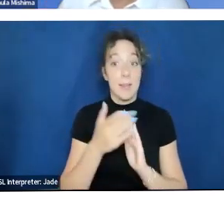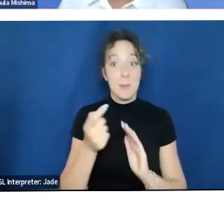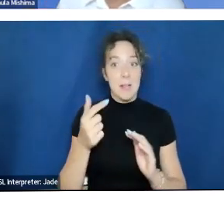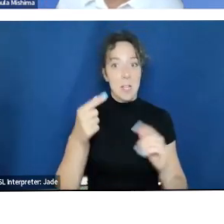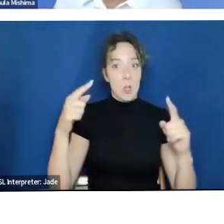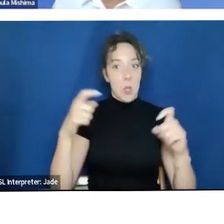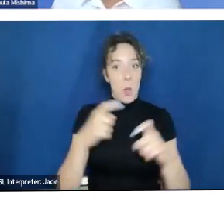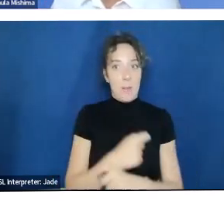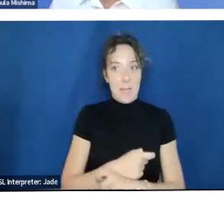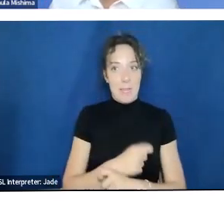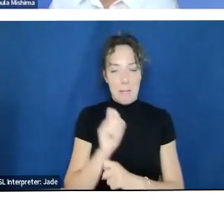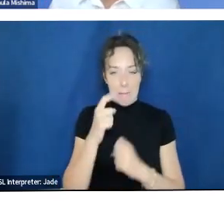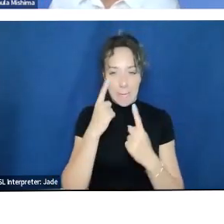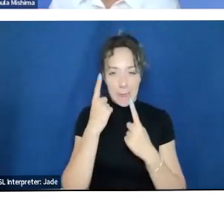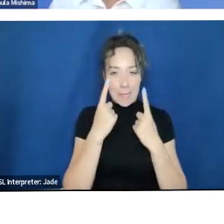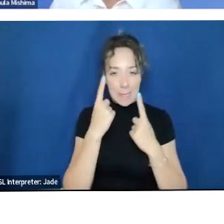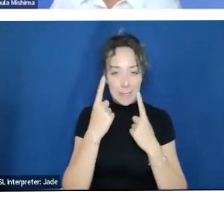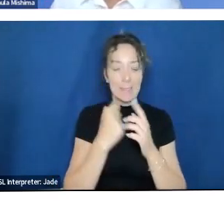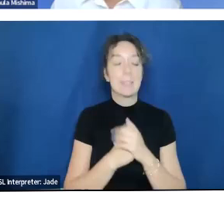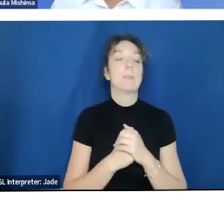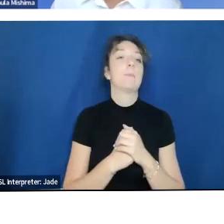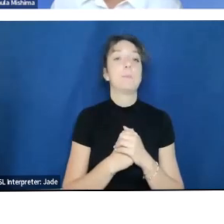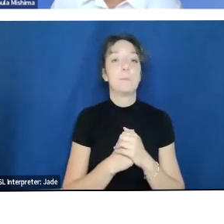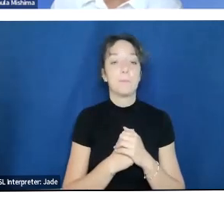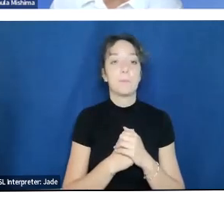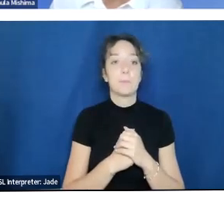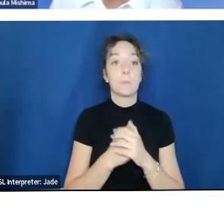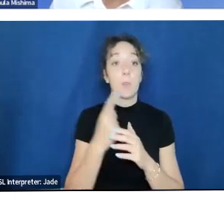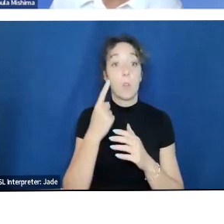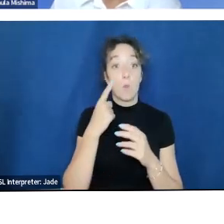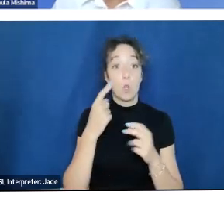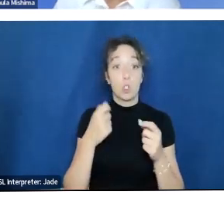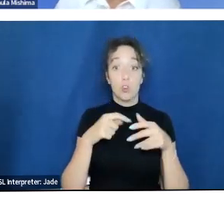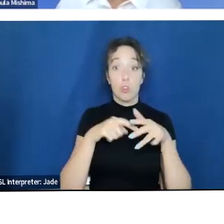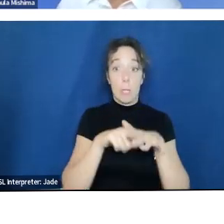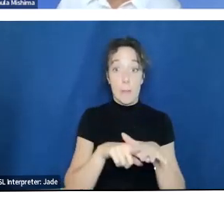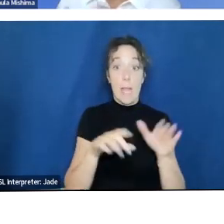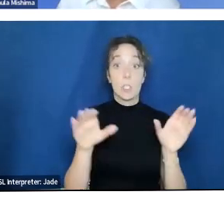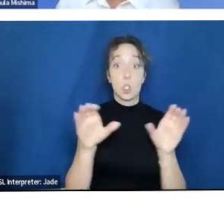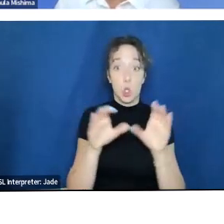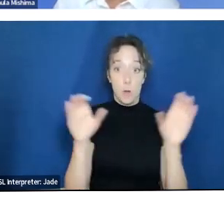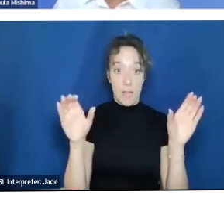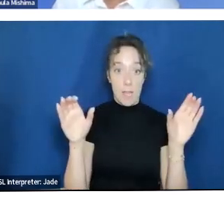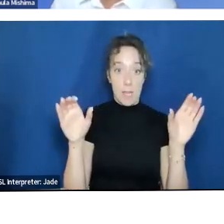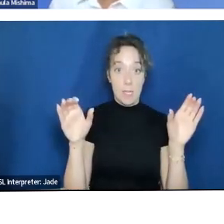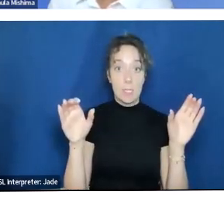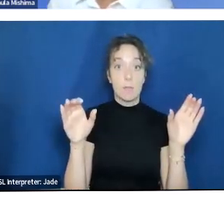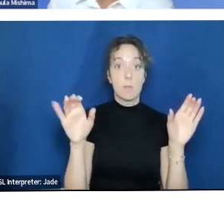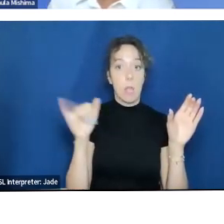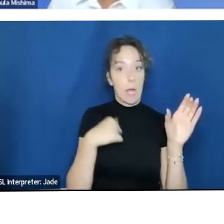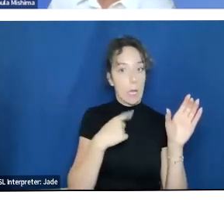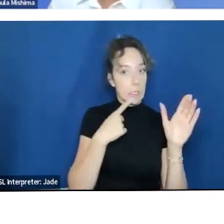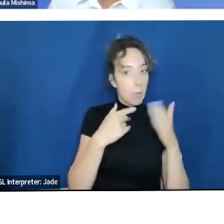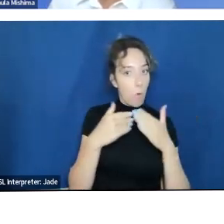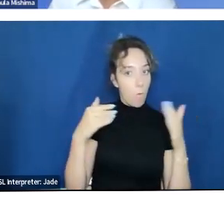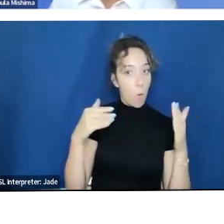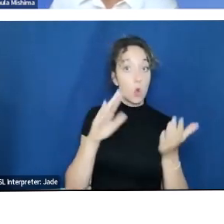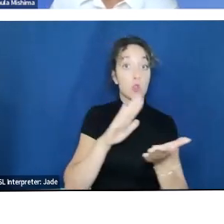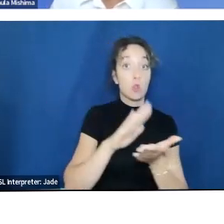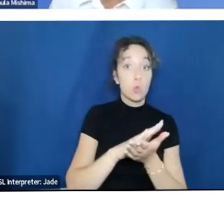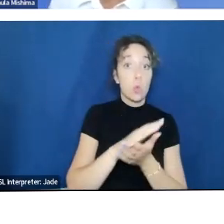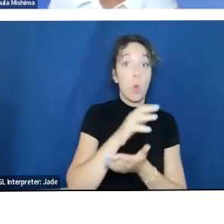kind of got to think about it. But for streamlined certified, as I said, it's school-age kids, 6 to